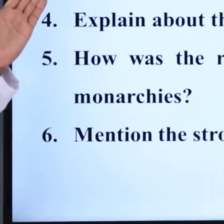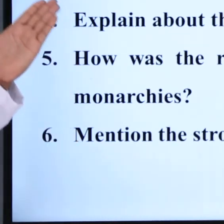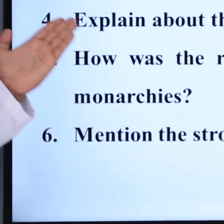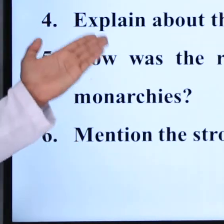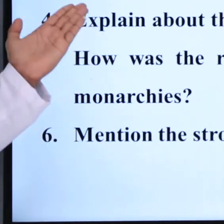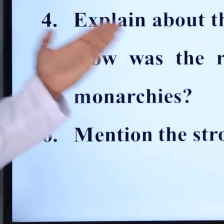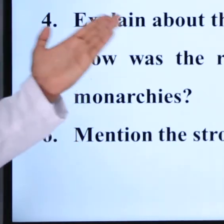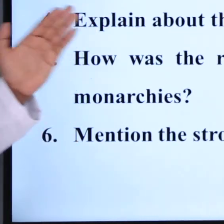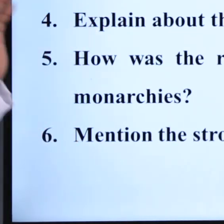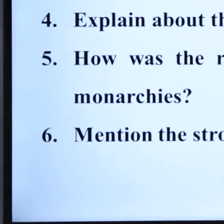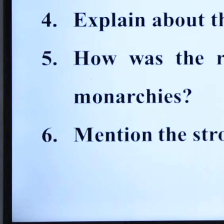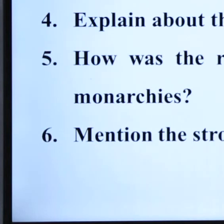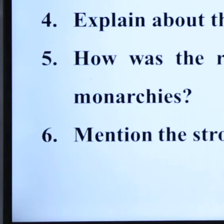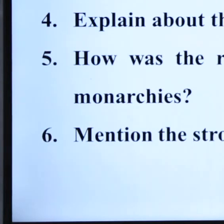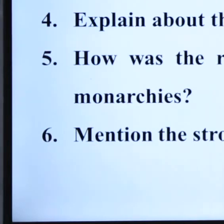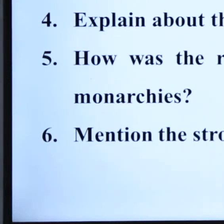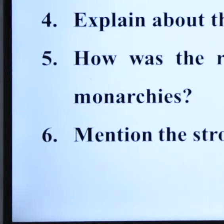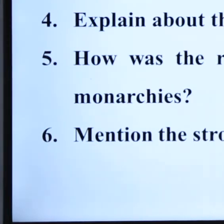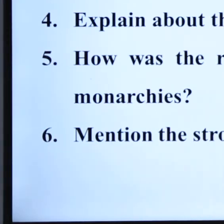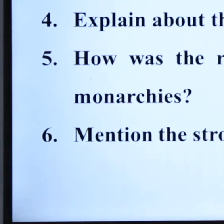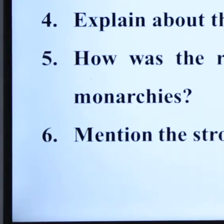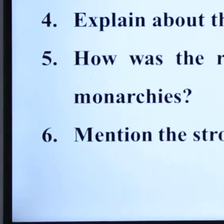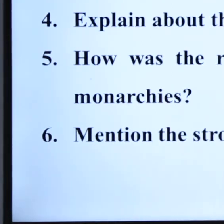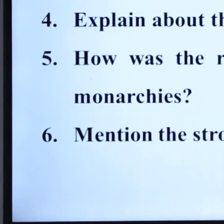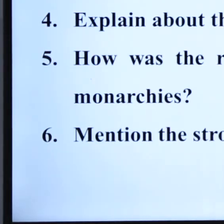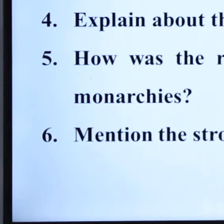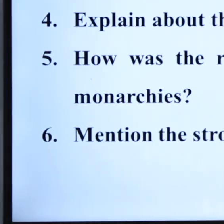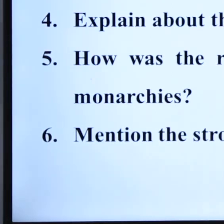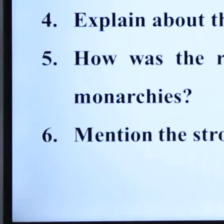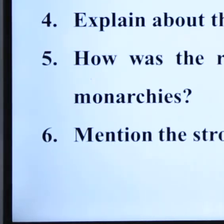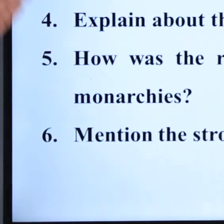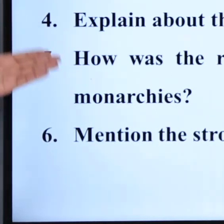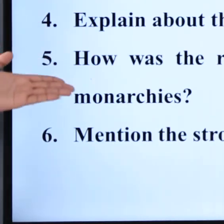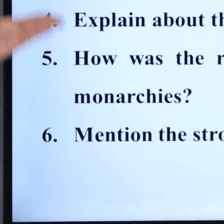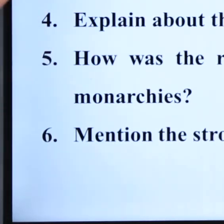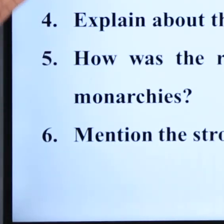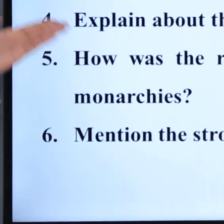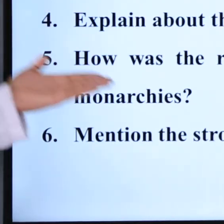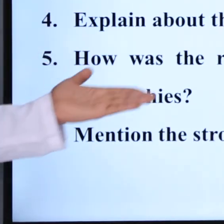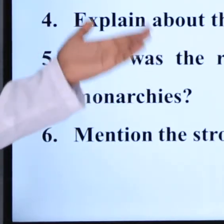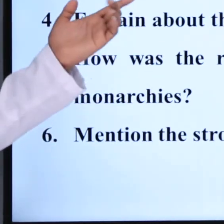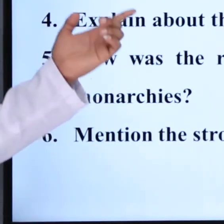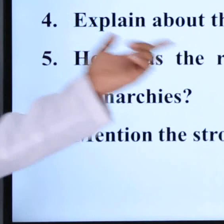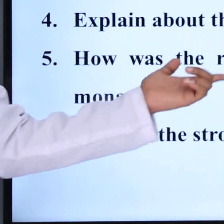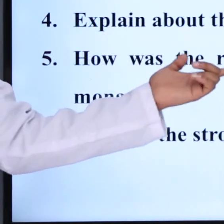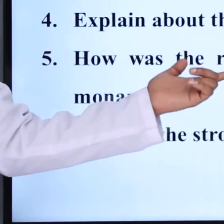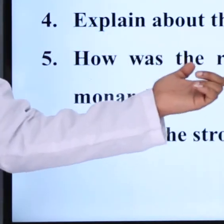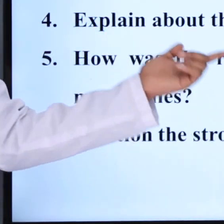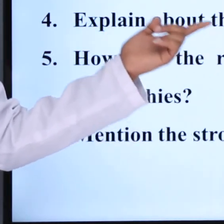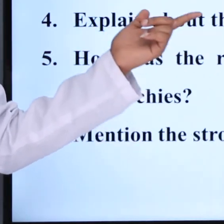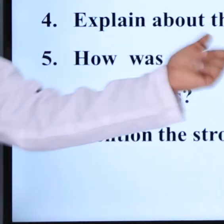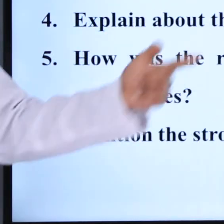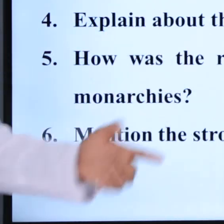one, explain about the Battle of Waterloo. And the fifth one, how was the rule